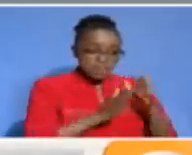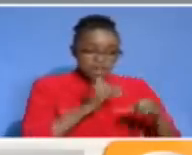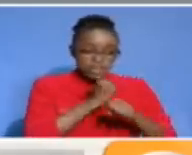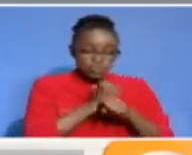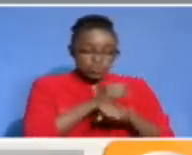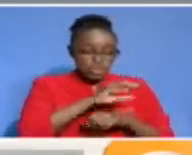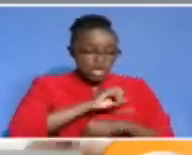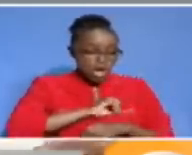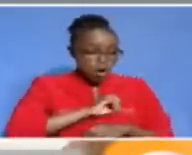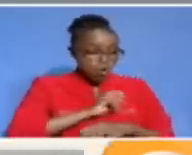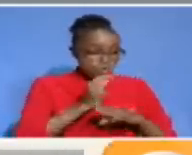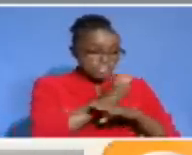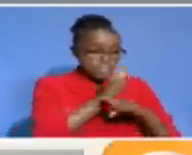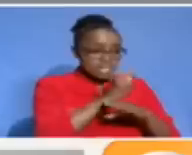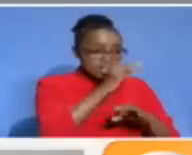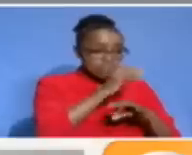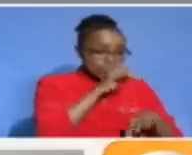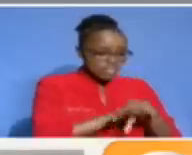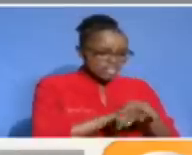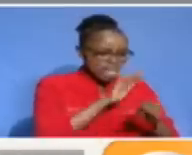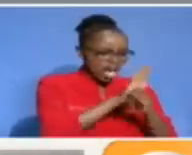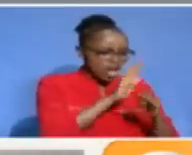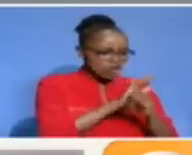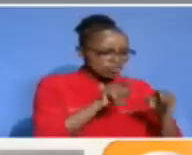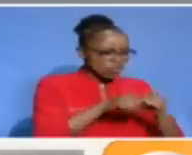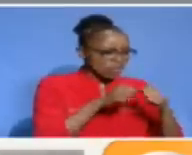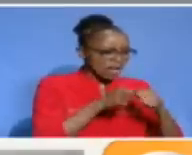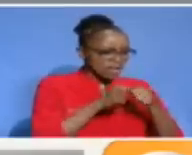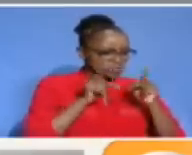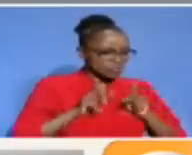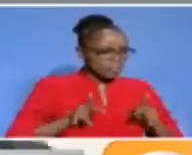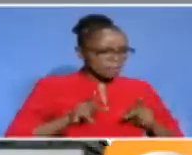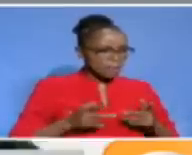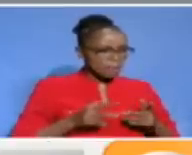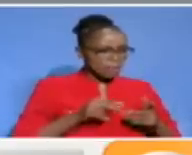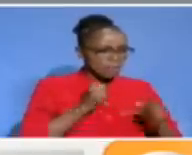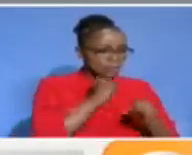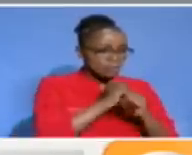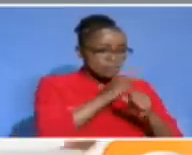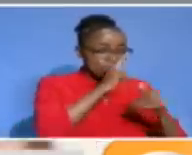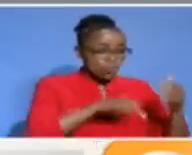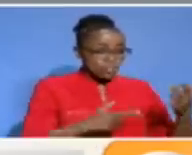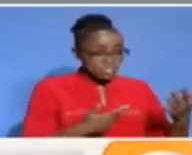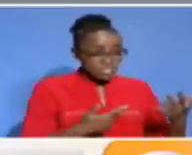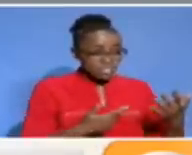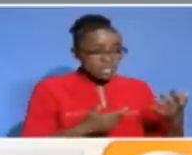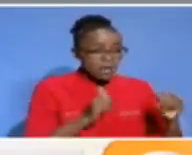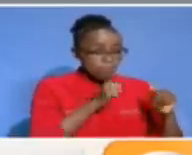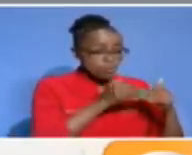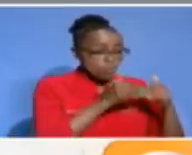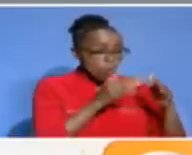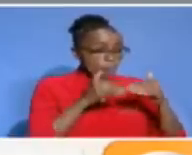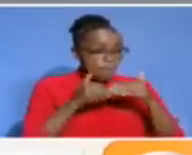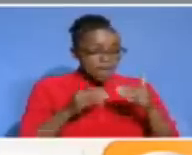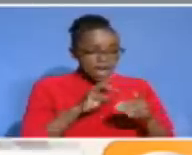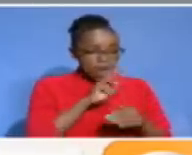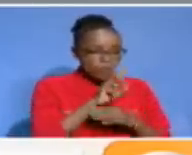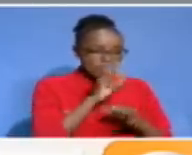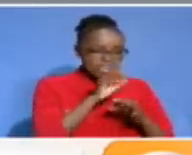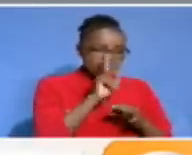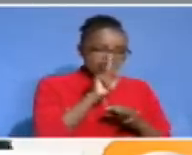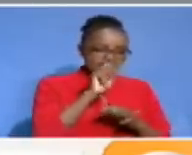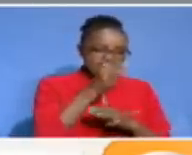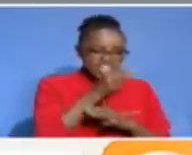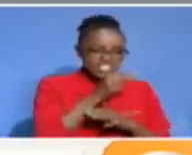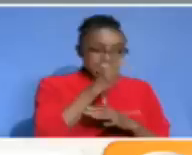own drills. If you are to get mass casualty, what do you do? And there are wards that they can open up, whether it's Kenyatta, Aga Khan,